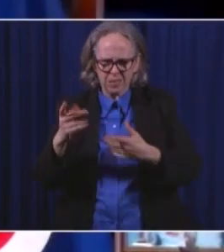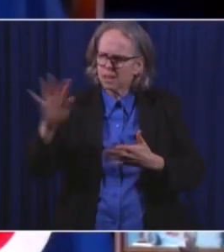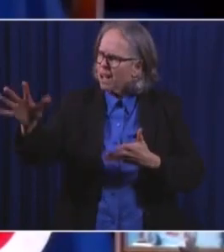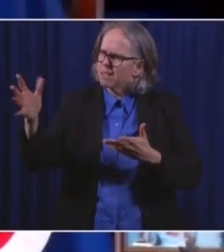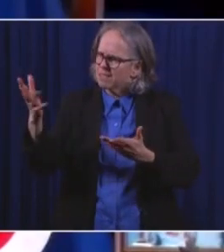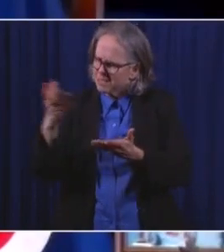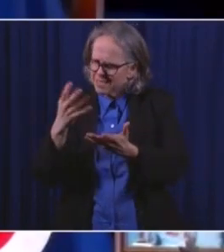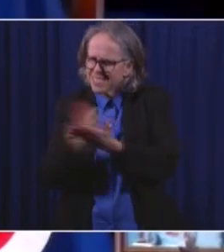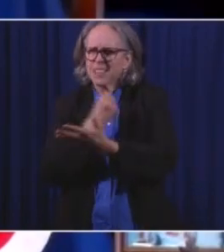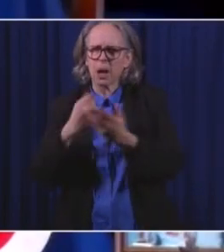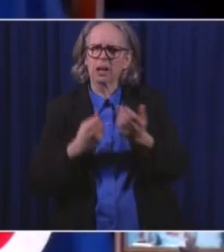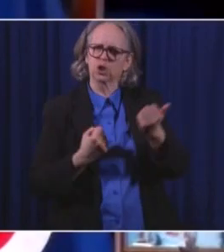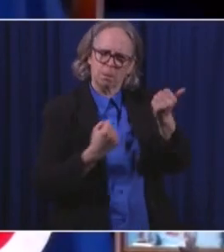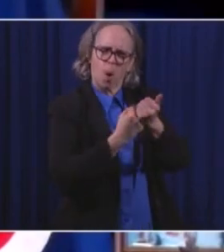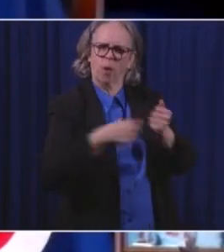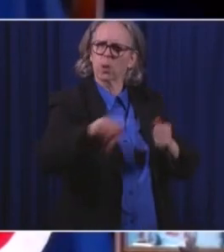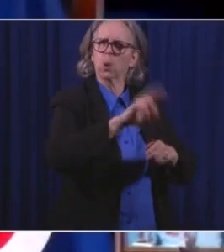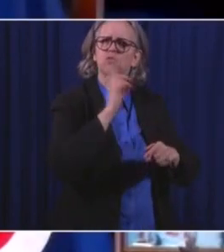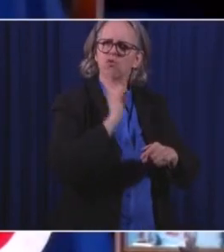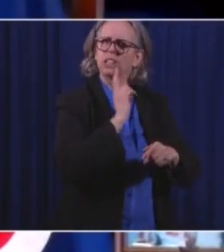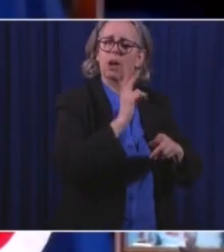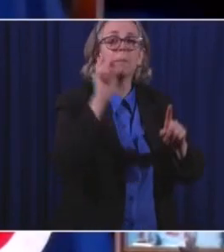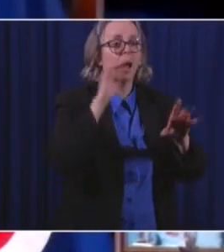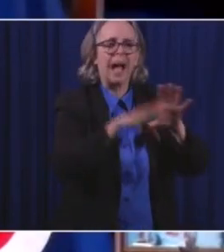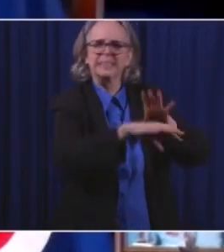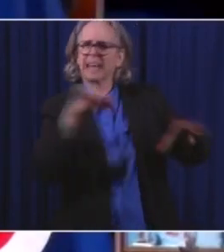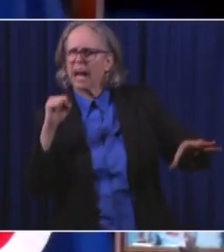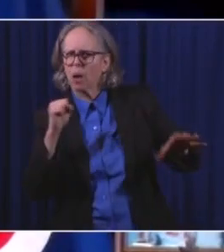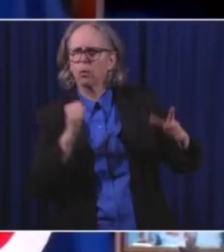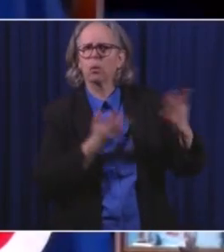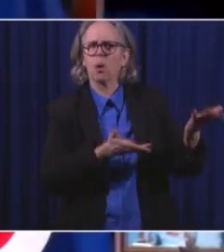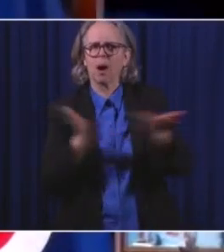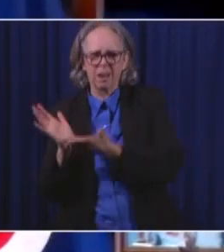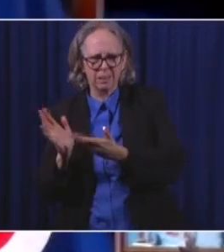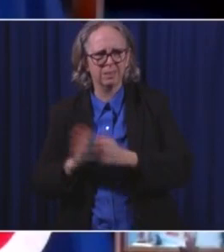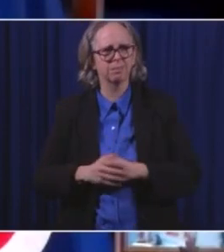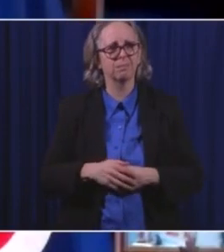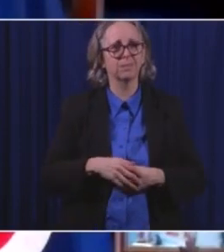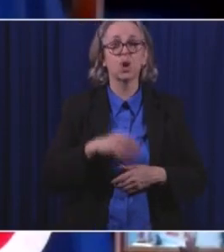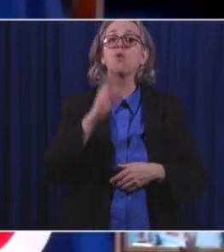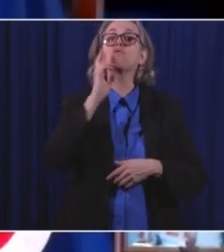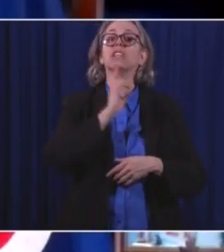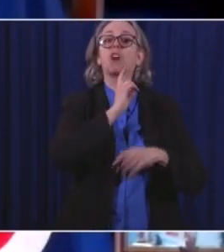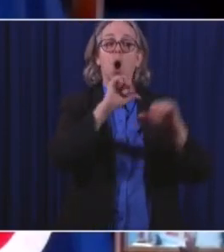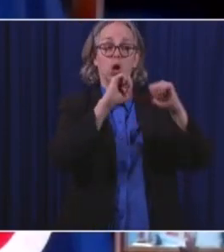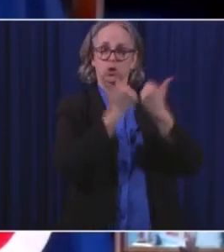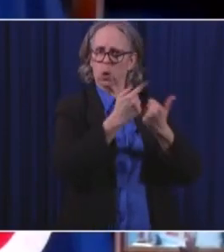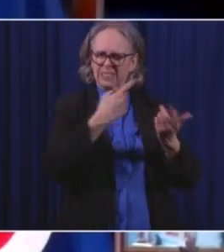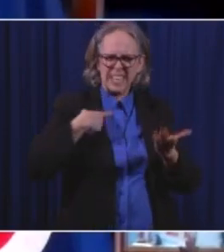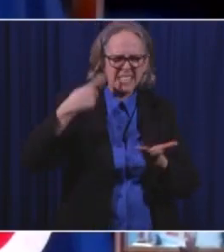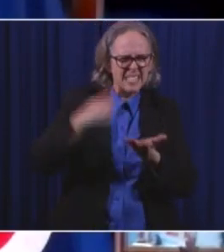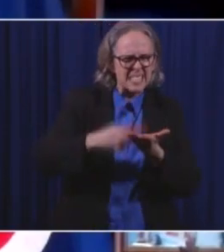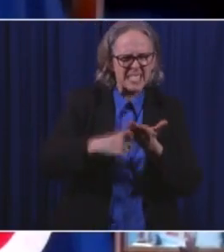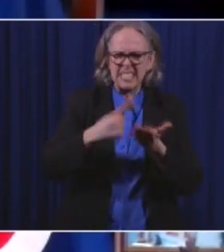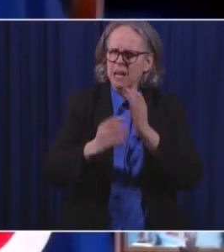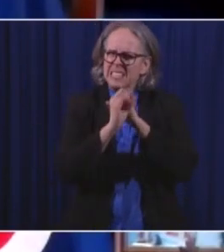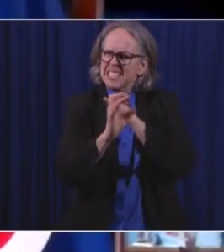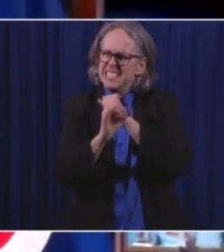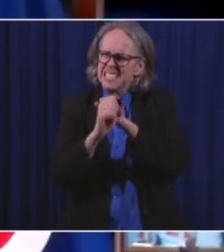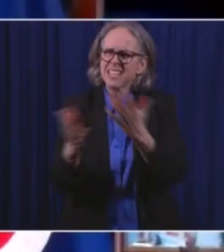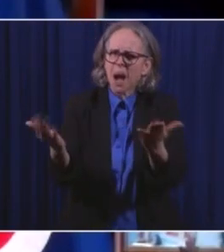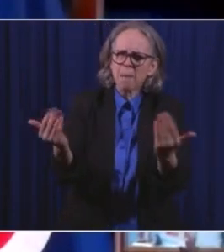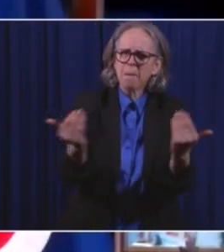safe. And the Ohio Restaurant Association has been doing their best to promote a campaign of Dine Safe across Ohio.